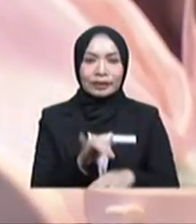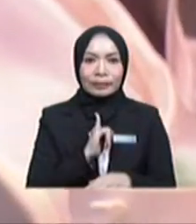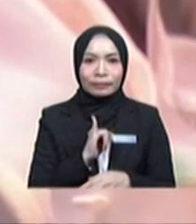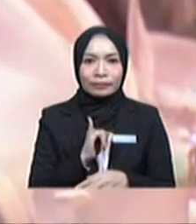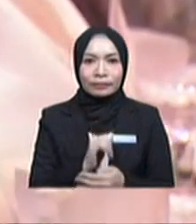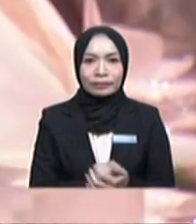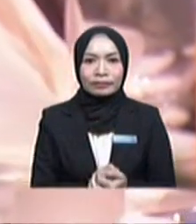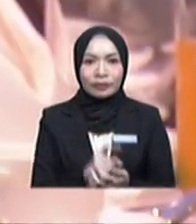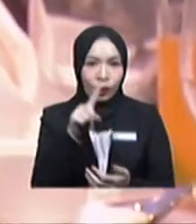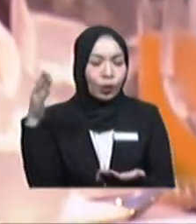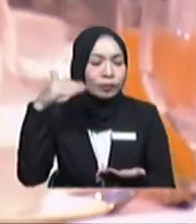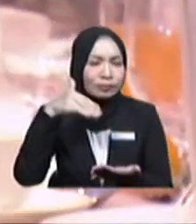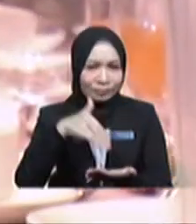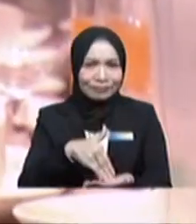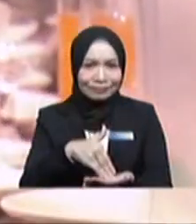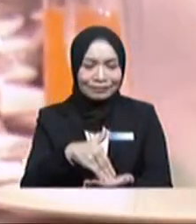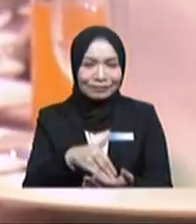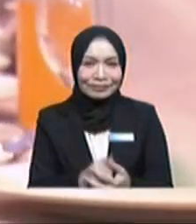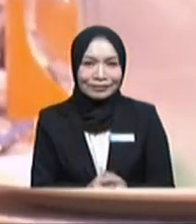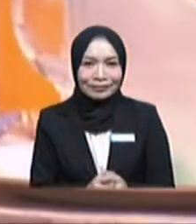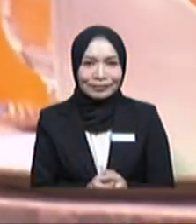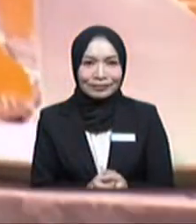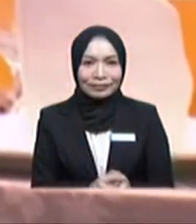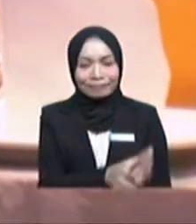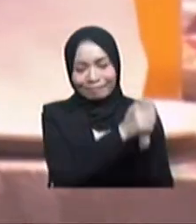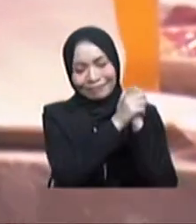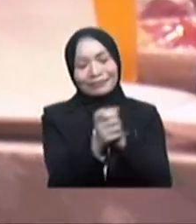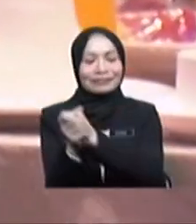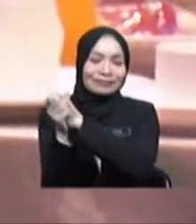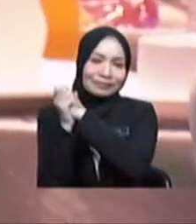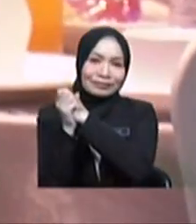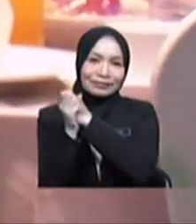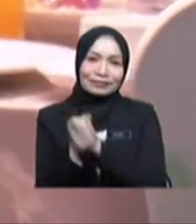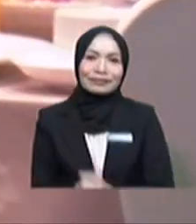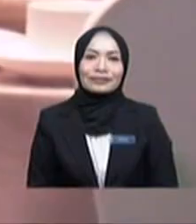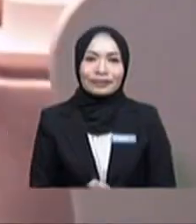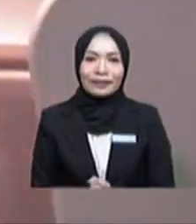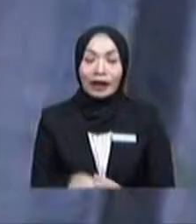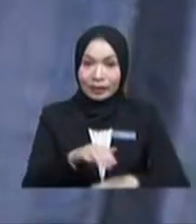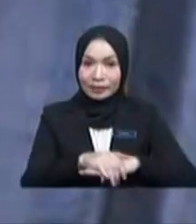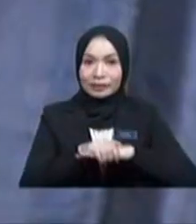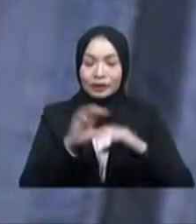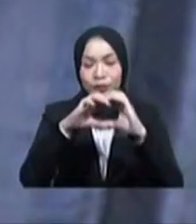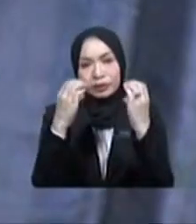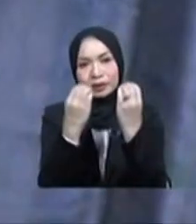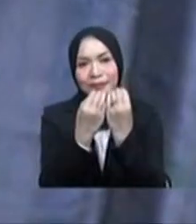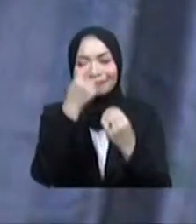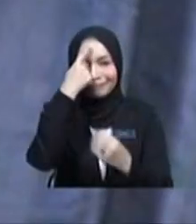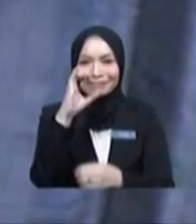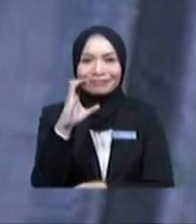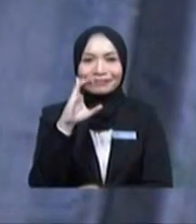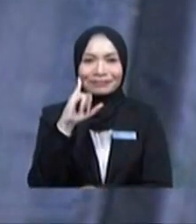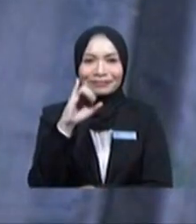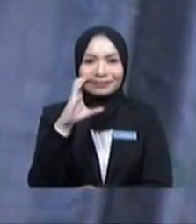this opportunity to congratulate ELTC for making ISEL 2022 possible through the